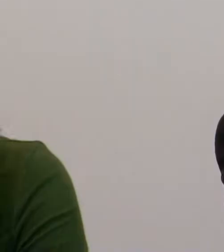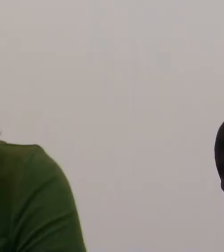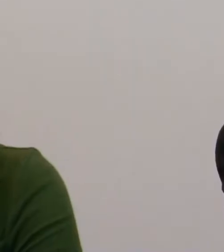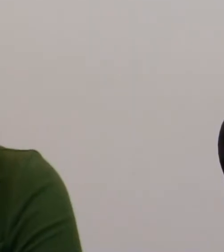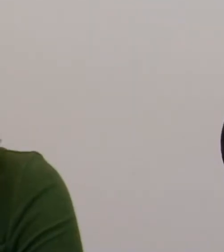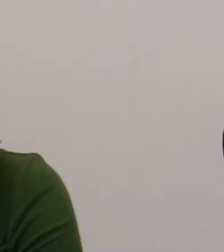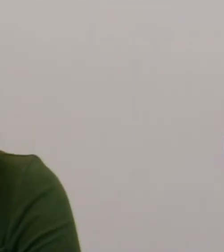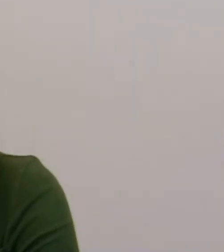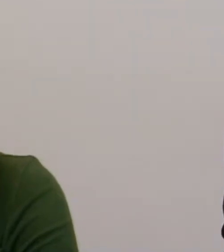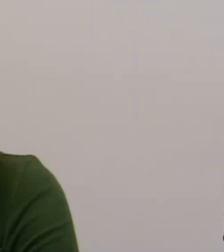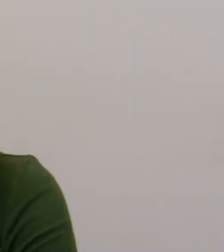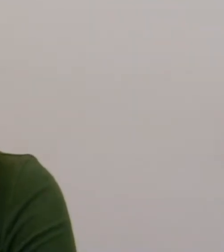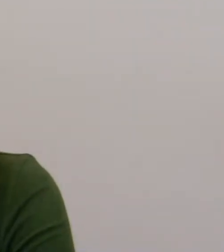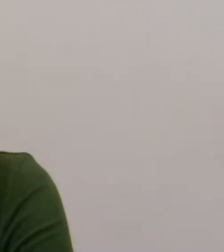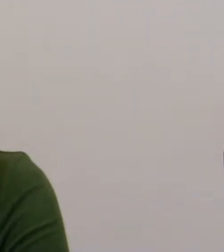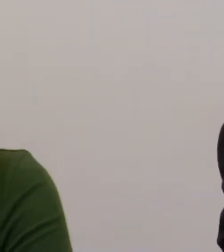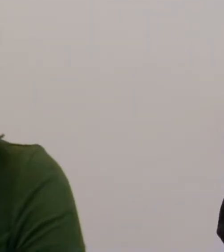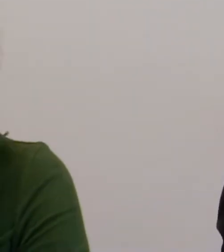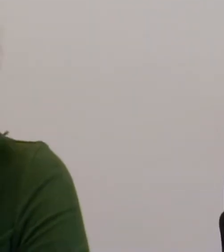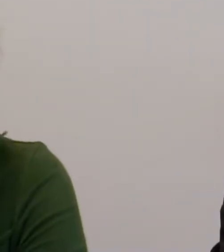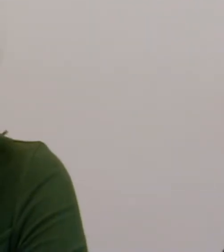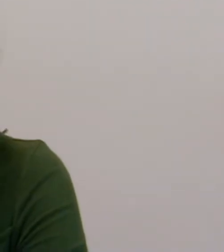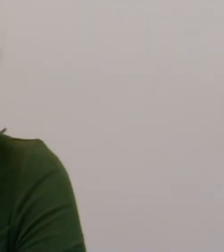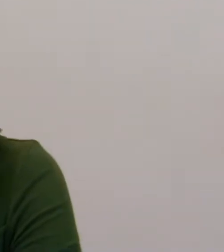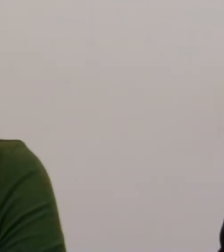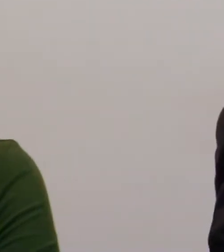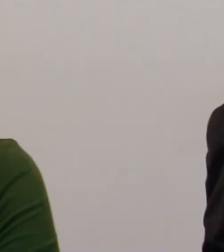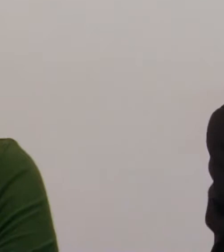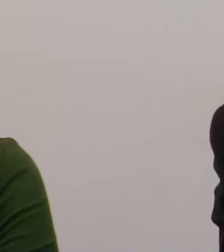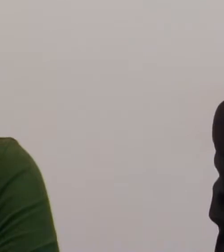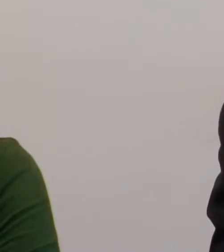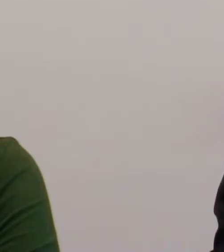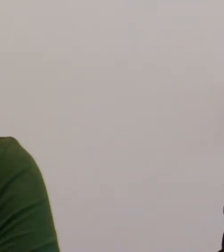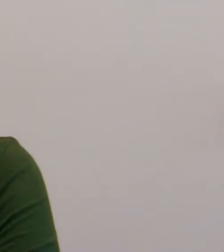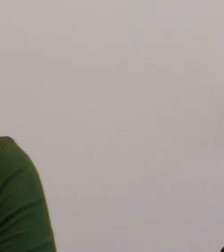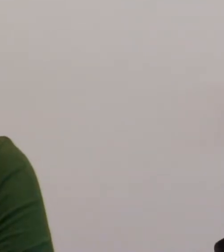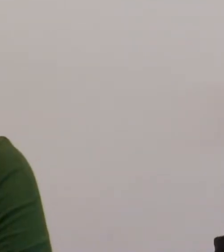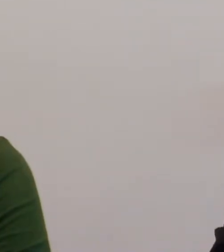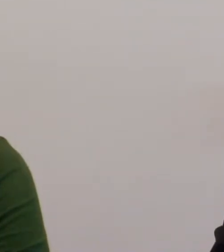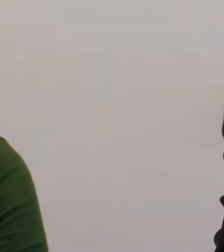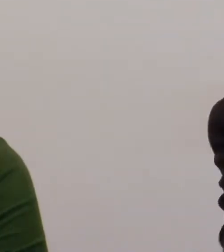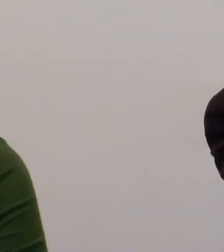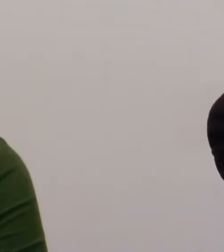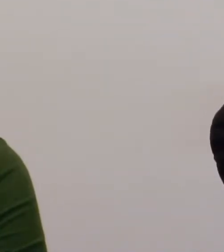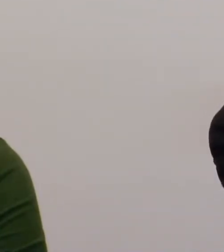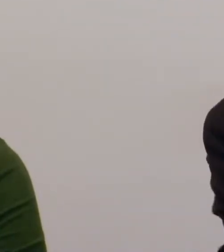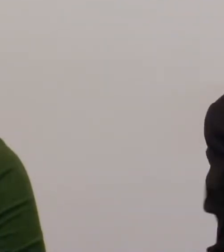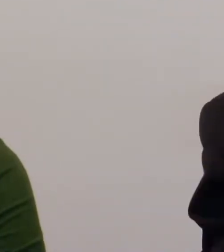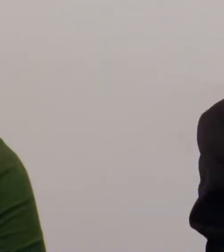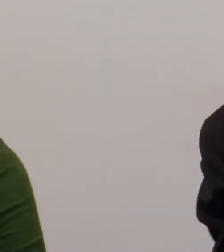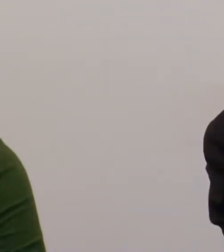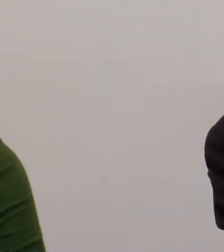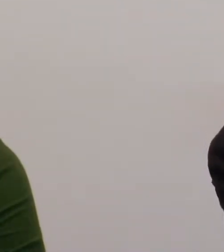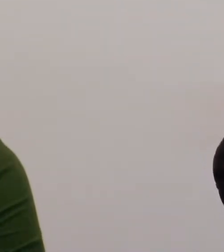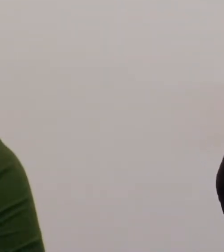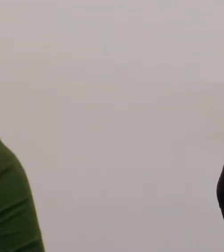Thank you, Katie, for your excellent points, especially reminding us that we do have a state of equality.